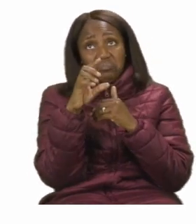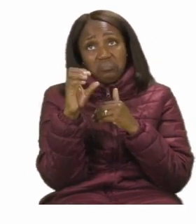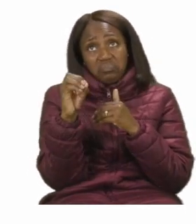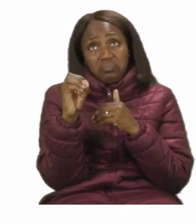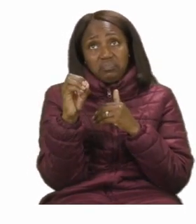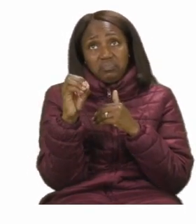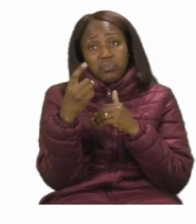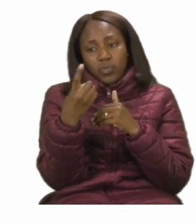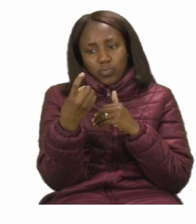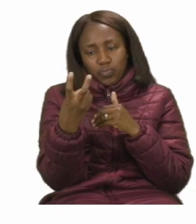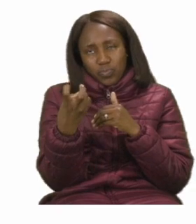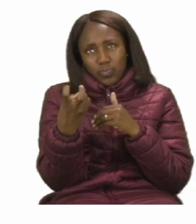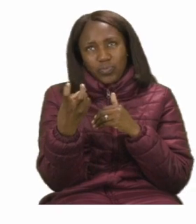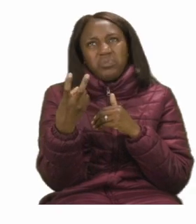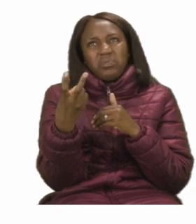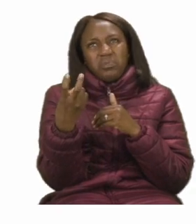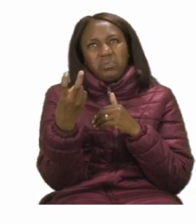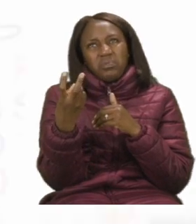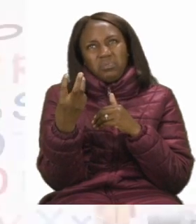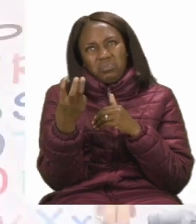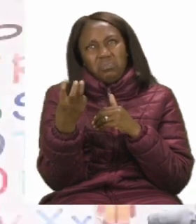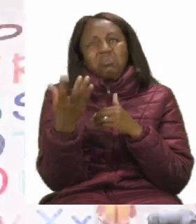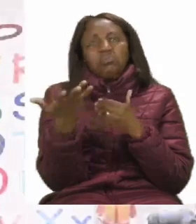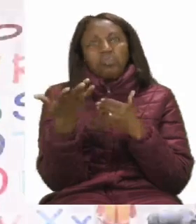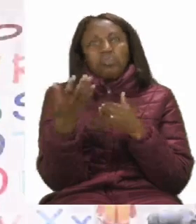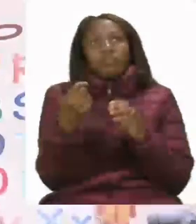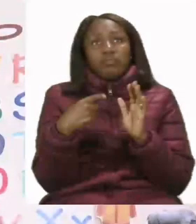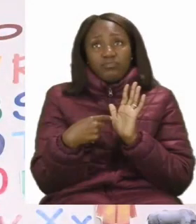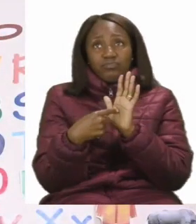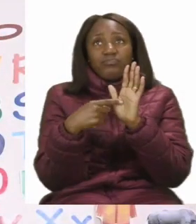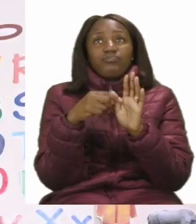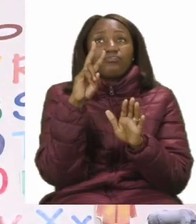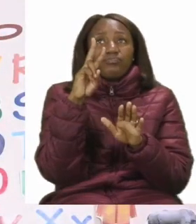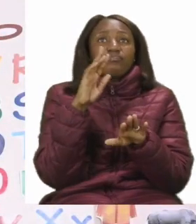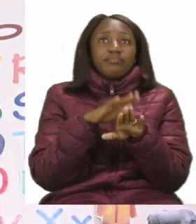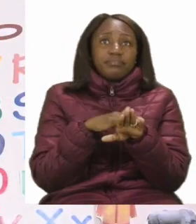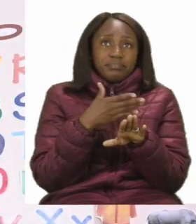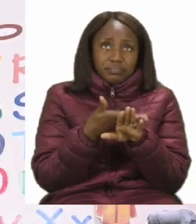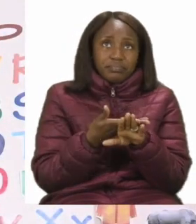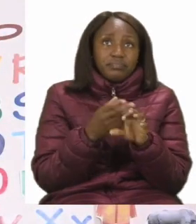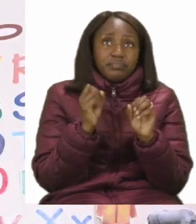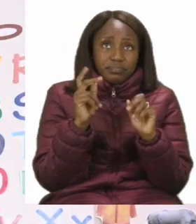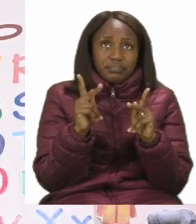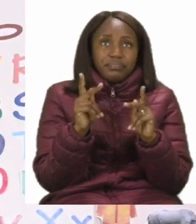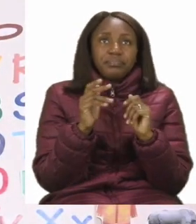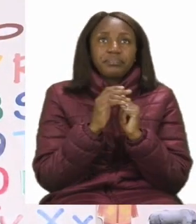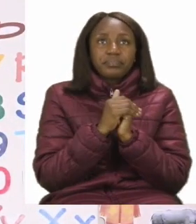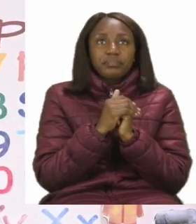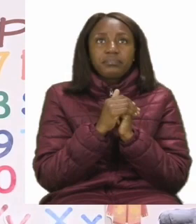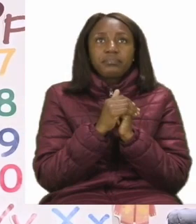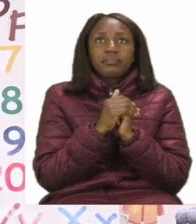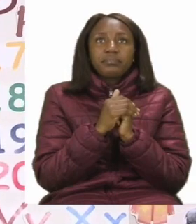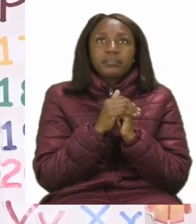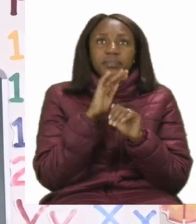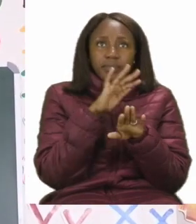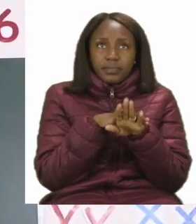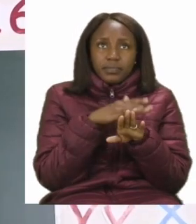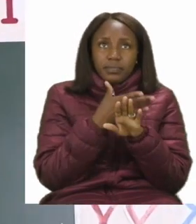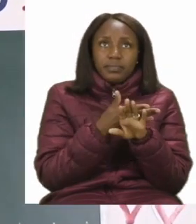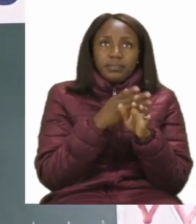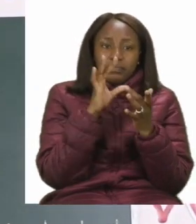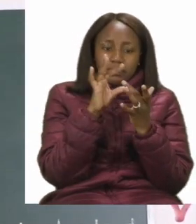am going to do 2 examples with you quickly. Okay. So the examples I chose